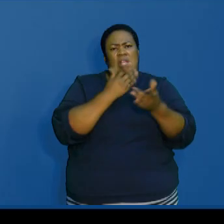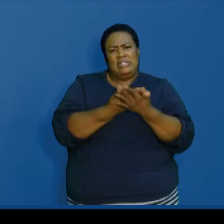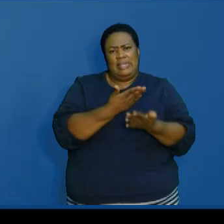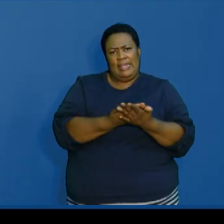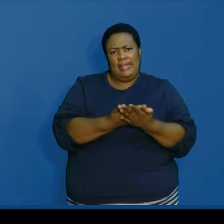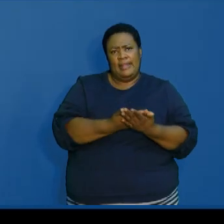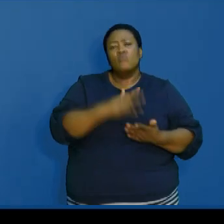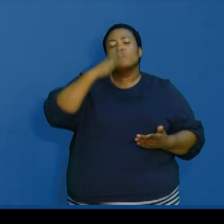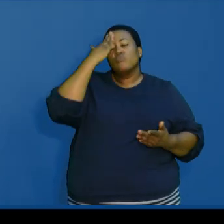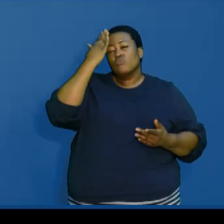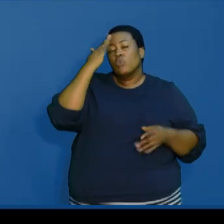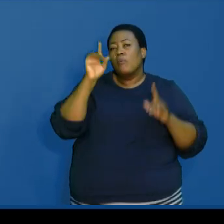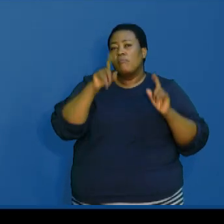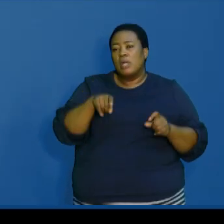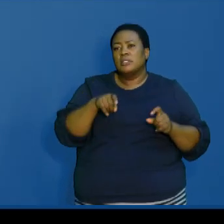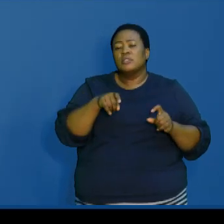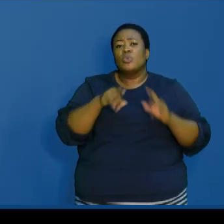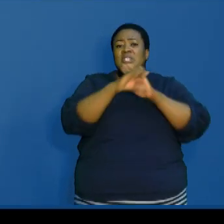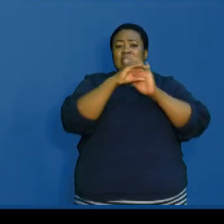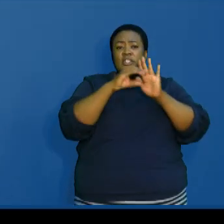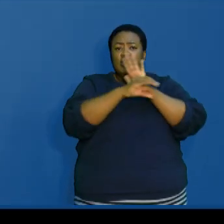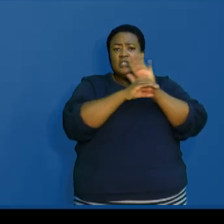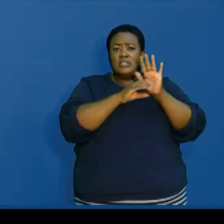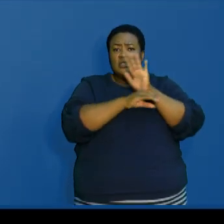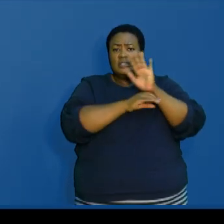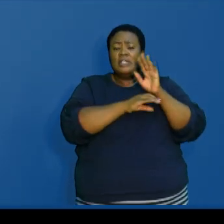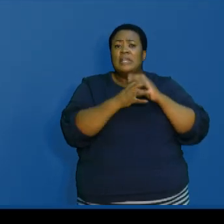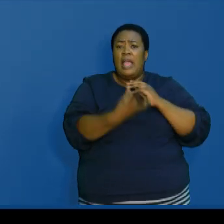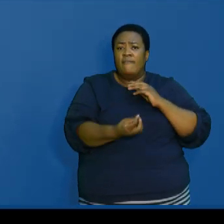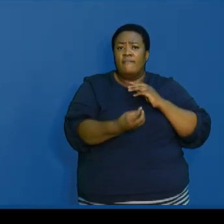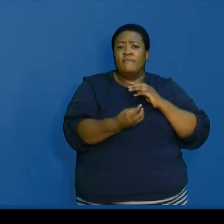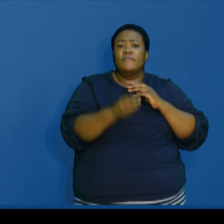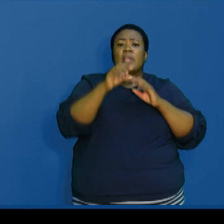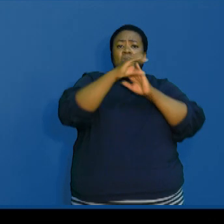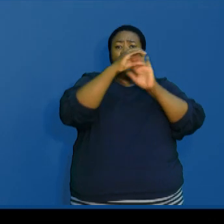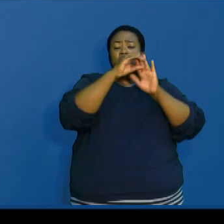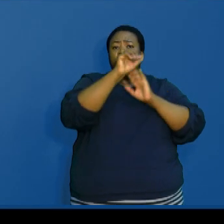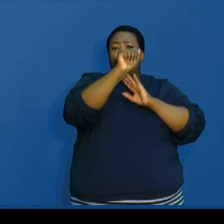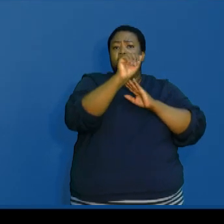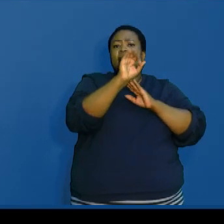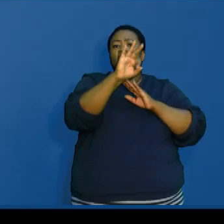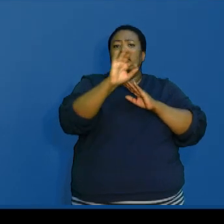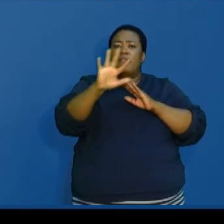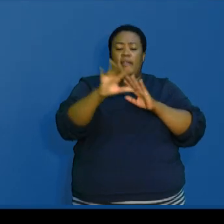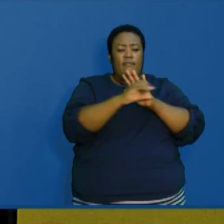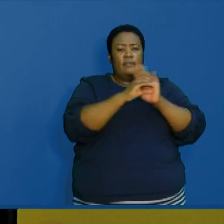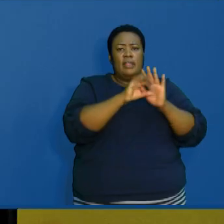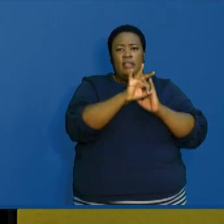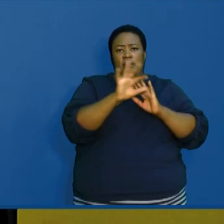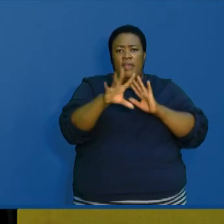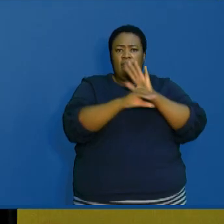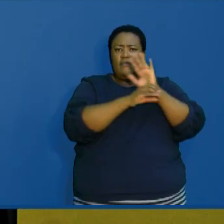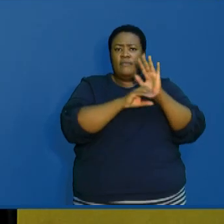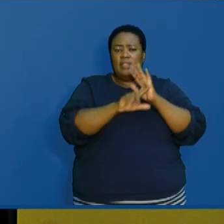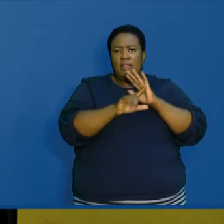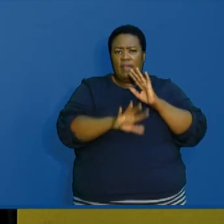that your sections are subdivided into 35 marks. This means that paper 2 actually weighs